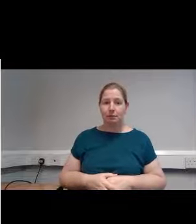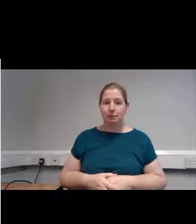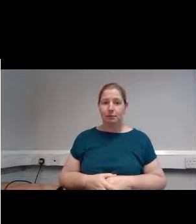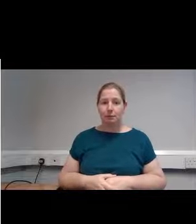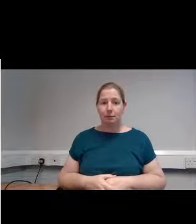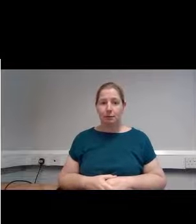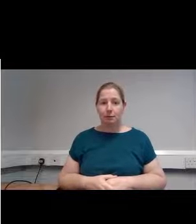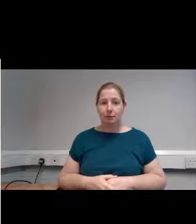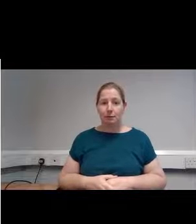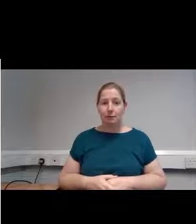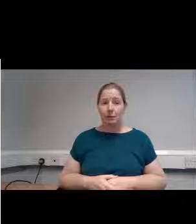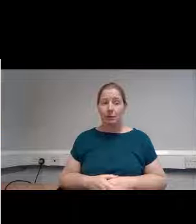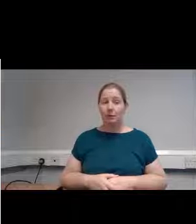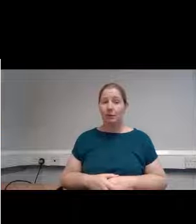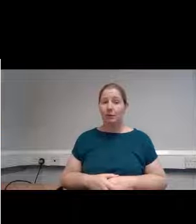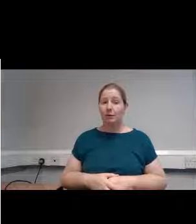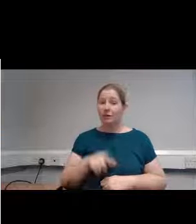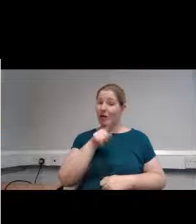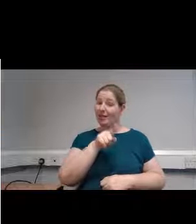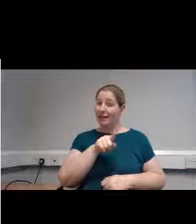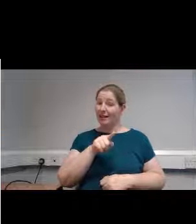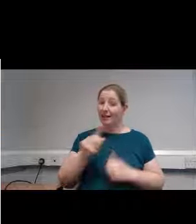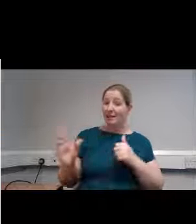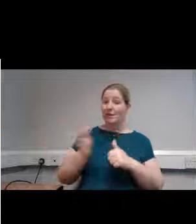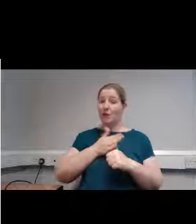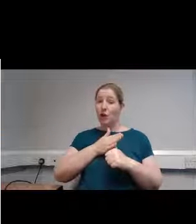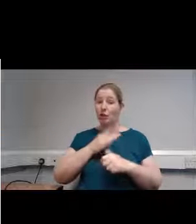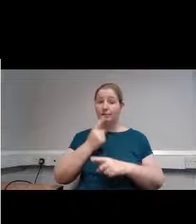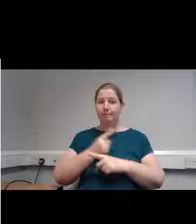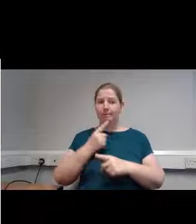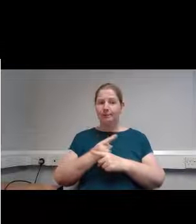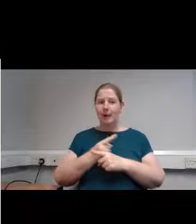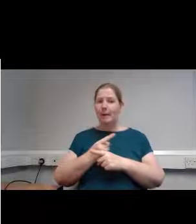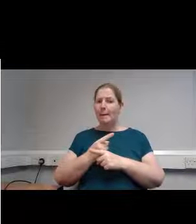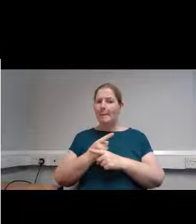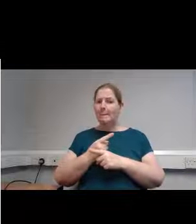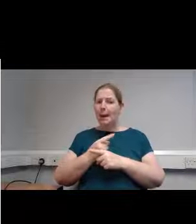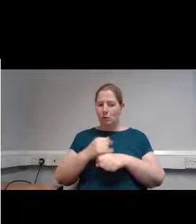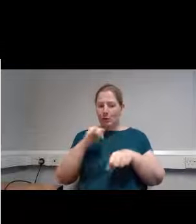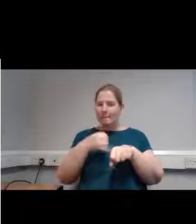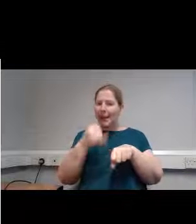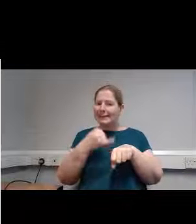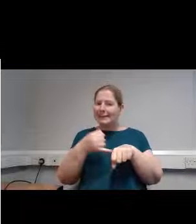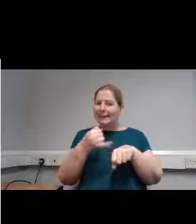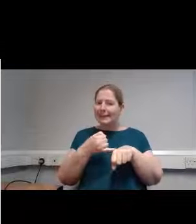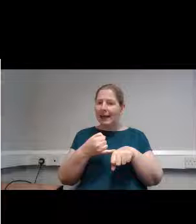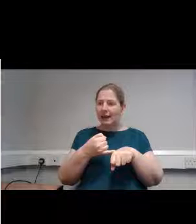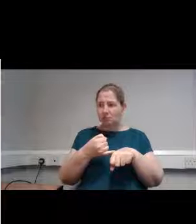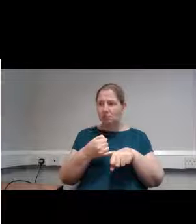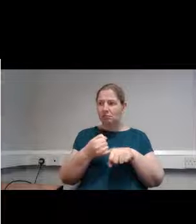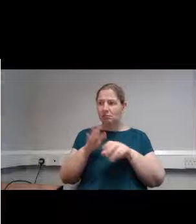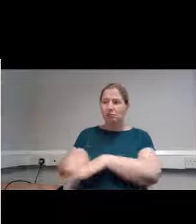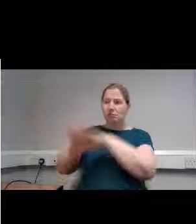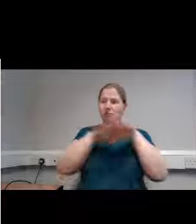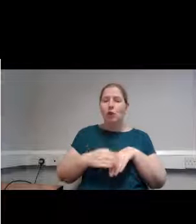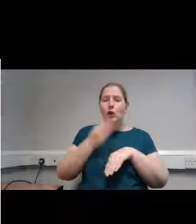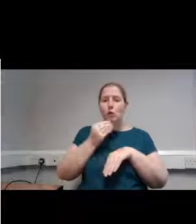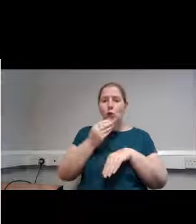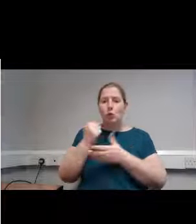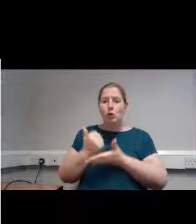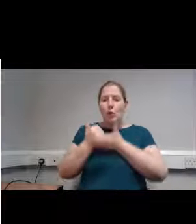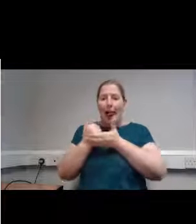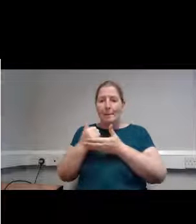So this first slide here gives some background on a group of medicines commonly prescribed for pain, which are called opioids.